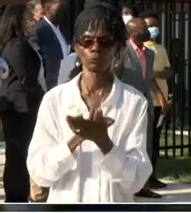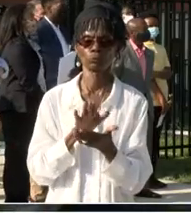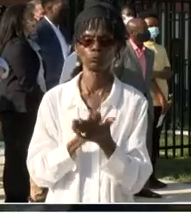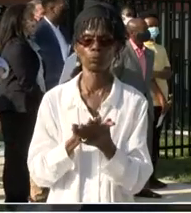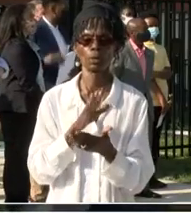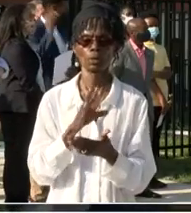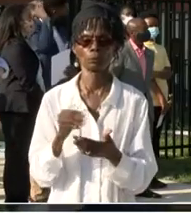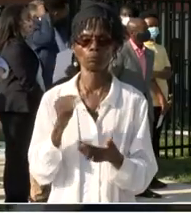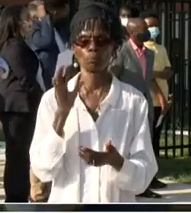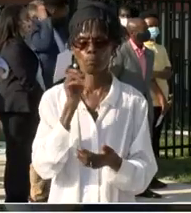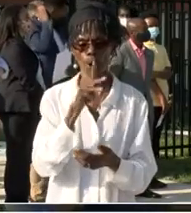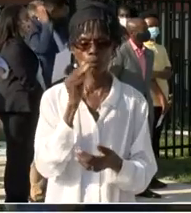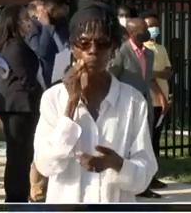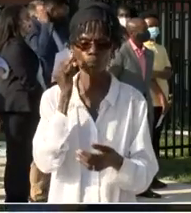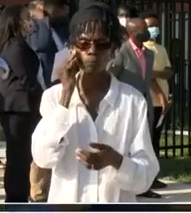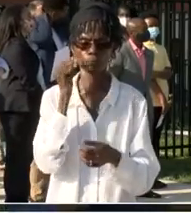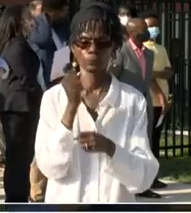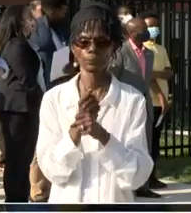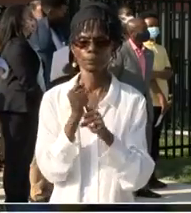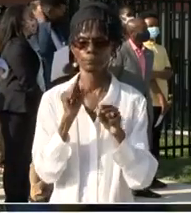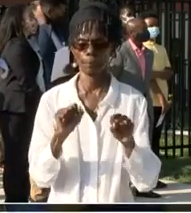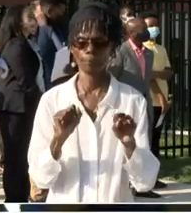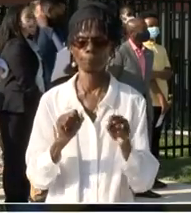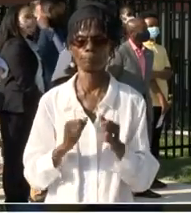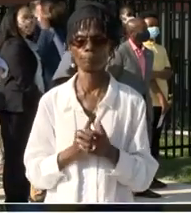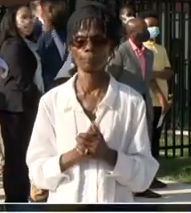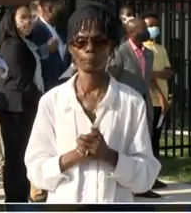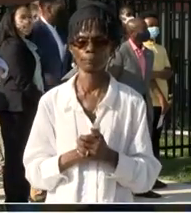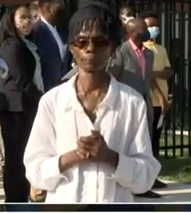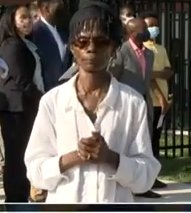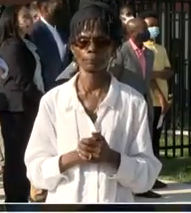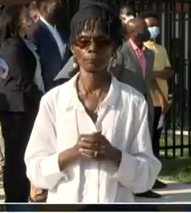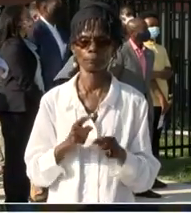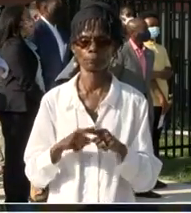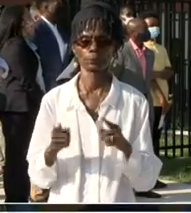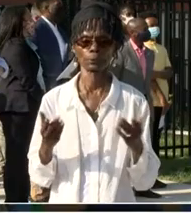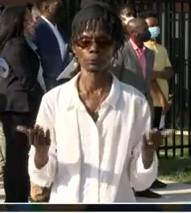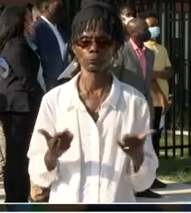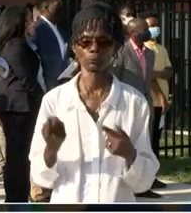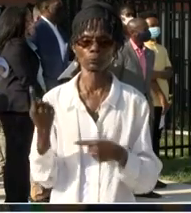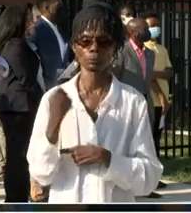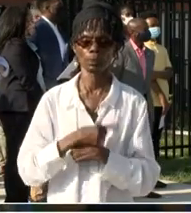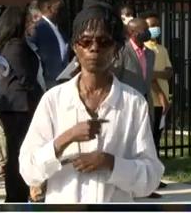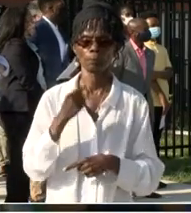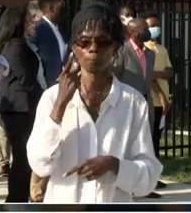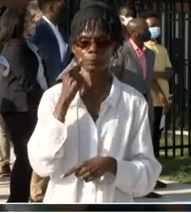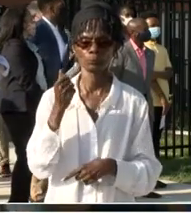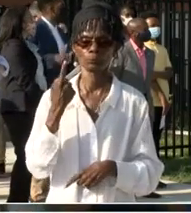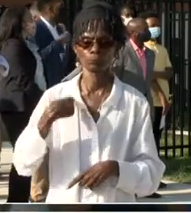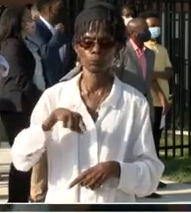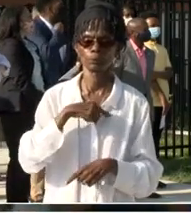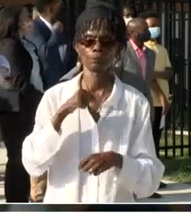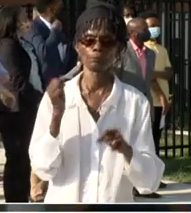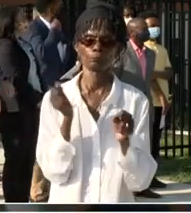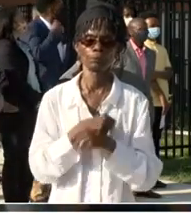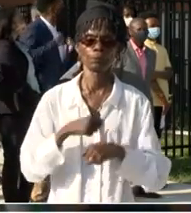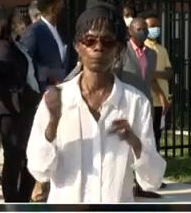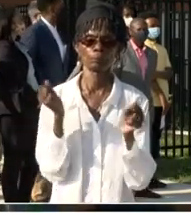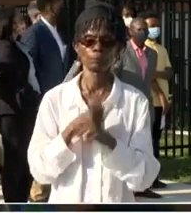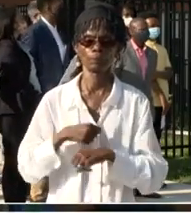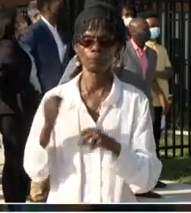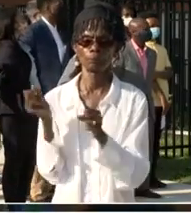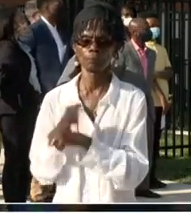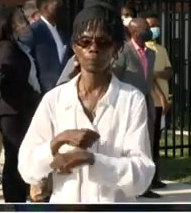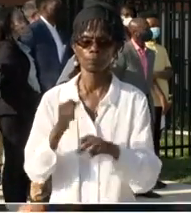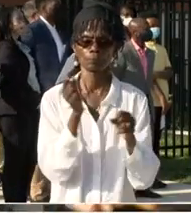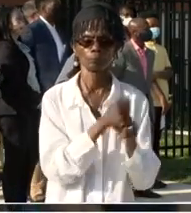safely. But we're here today because of the resiliency of our community. We were able to fight through this public